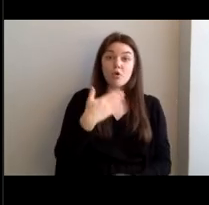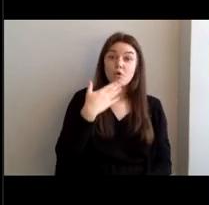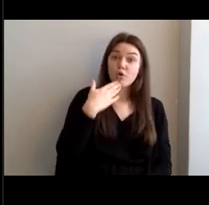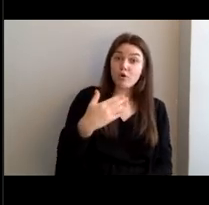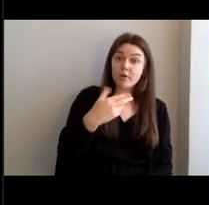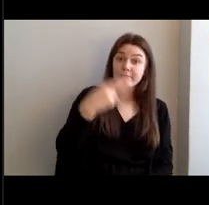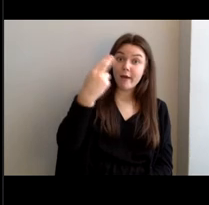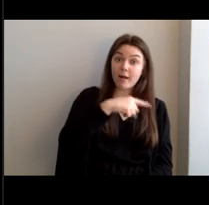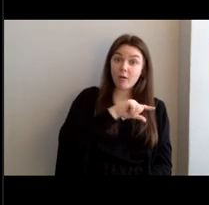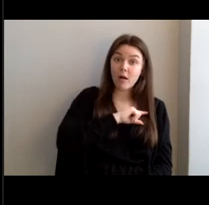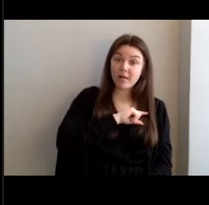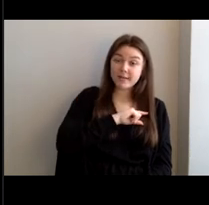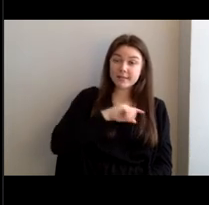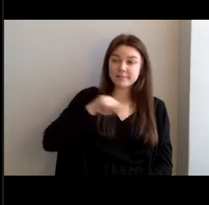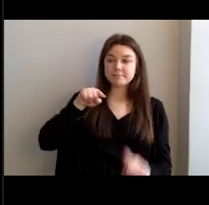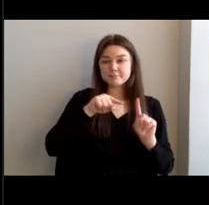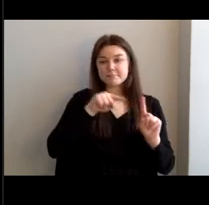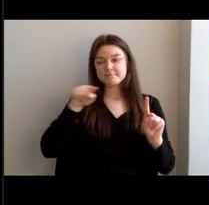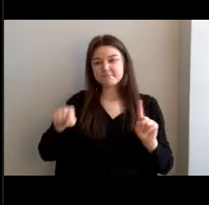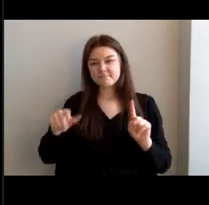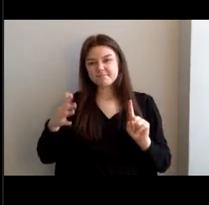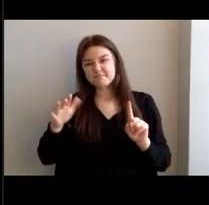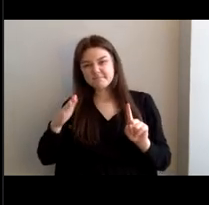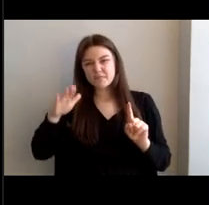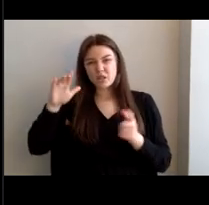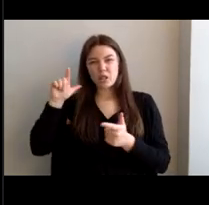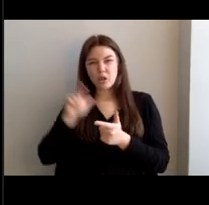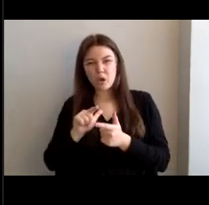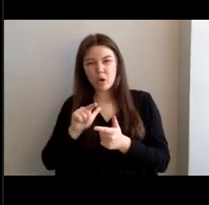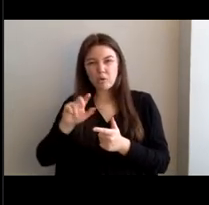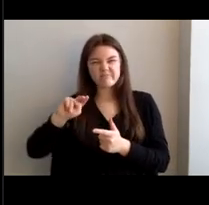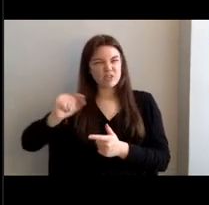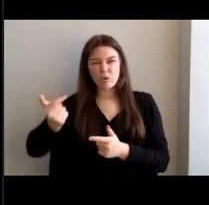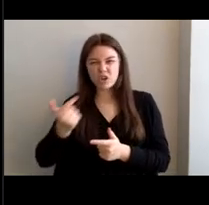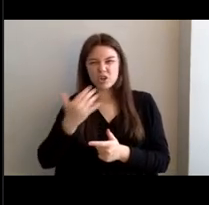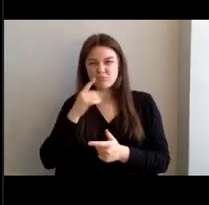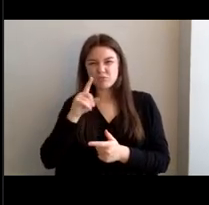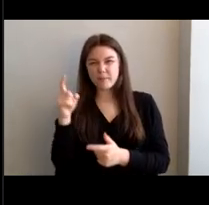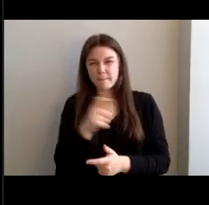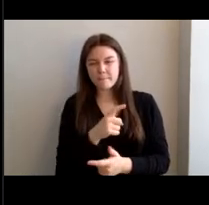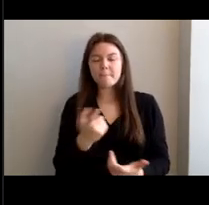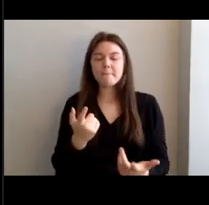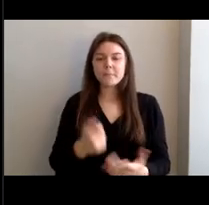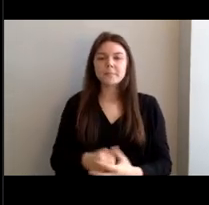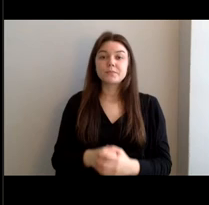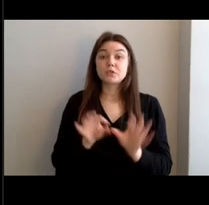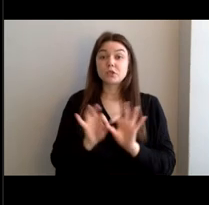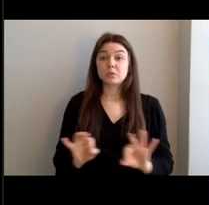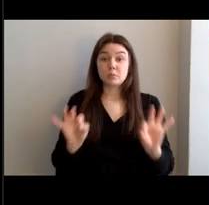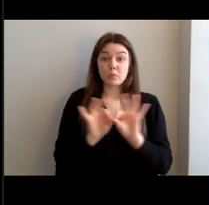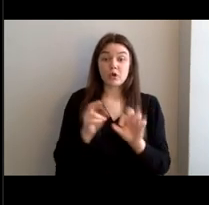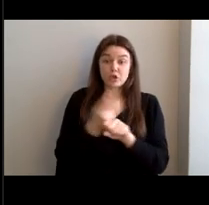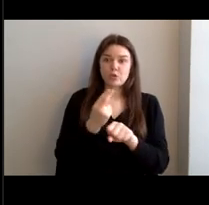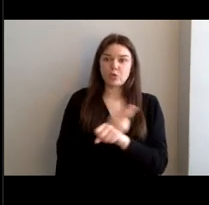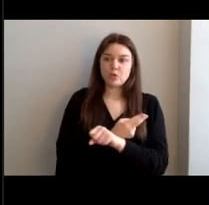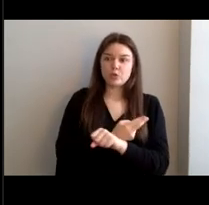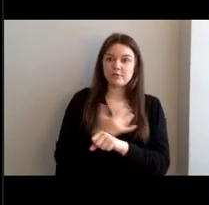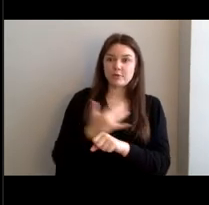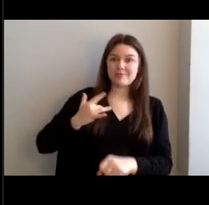high quality shrimp and a low or a bad shrimp. So it's important to use our